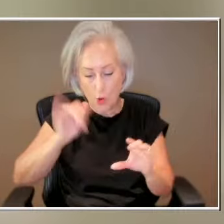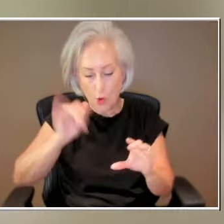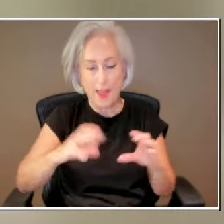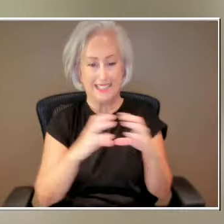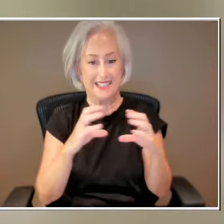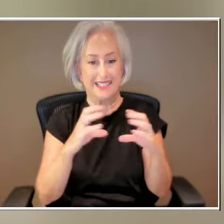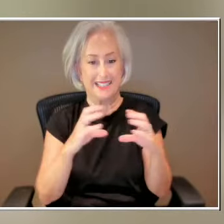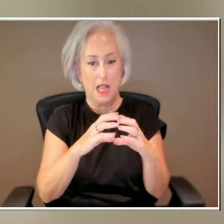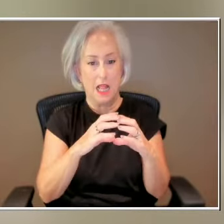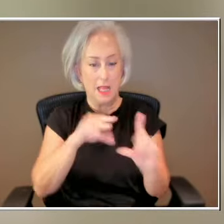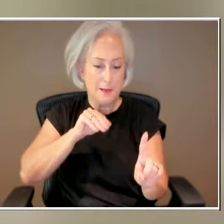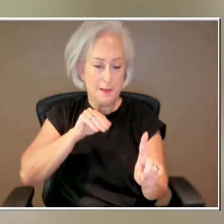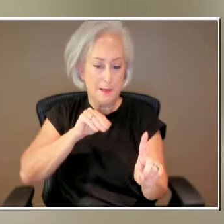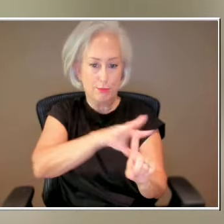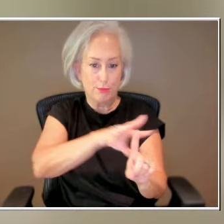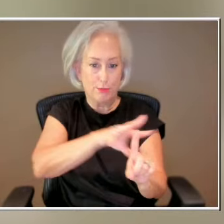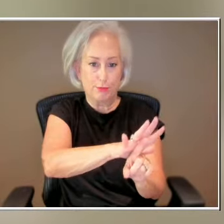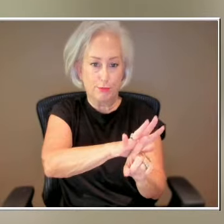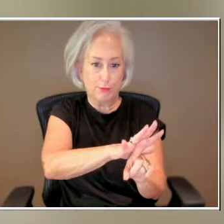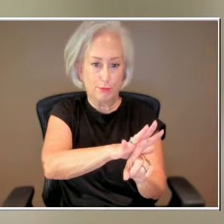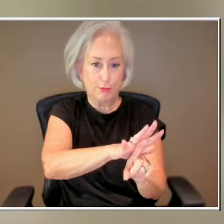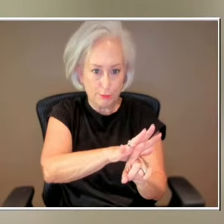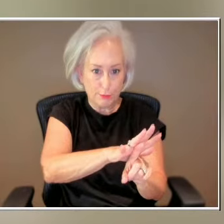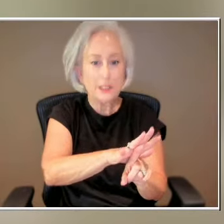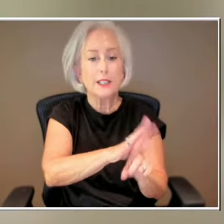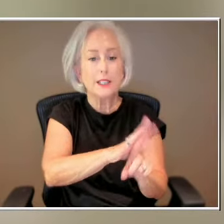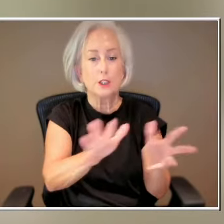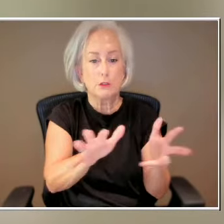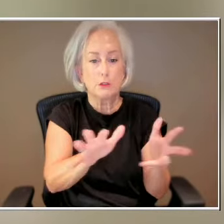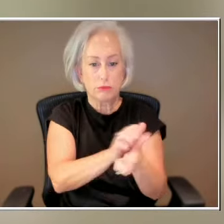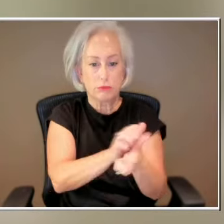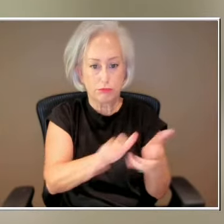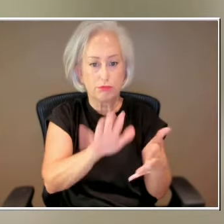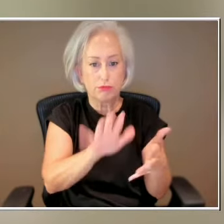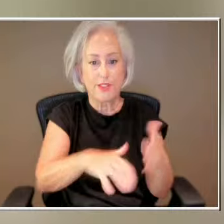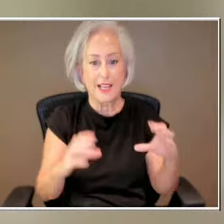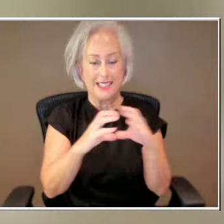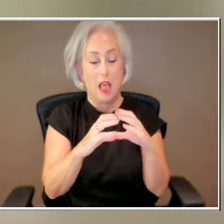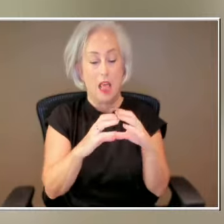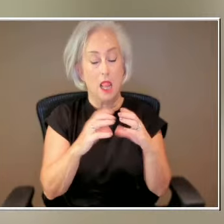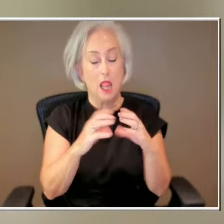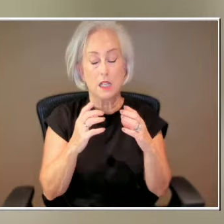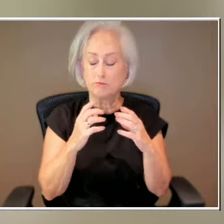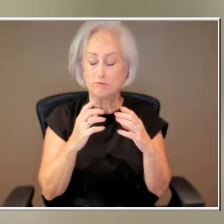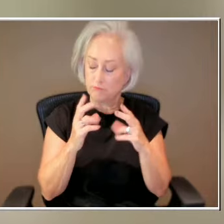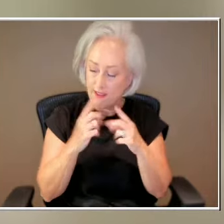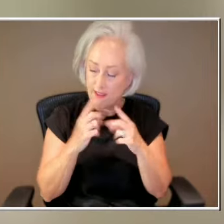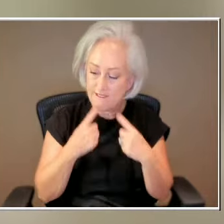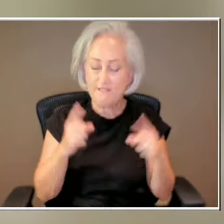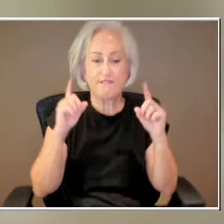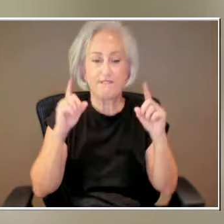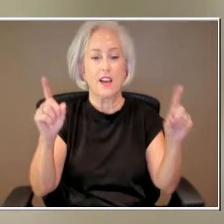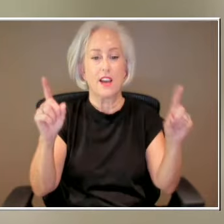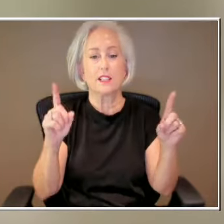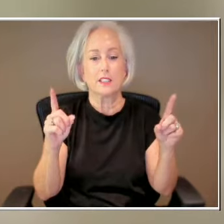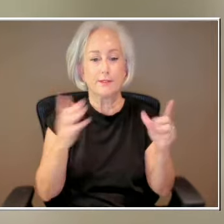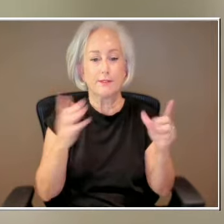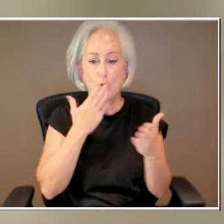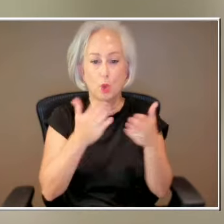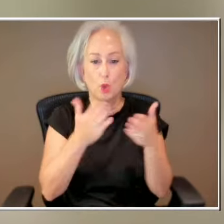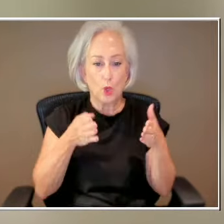the chemotherapy inside the cancer cells. So it's a very, very effective and robust way to deliver treatment to the